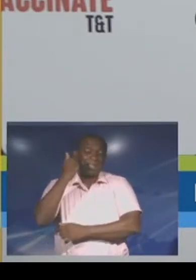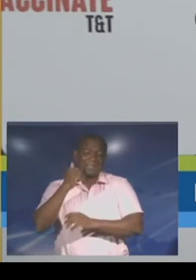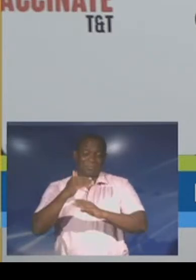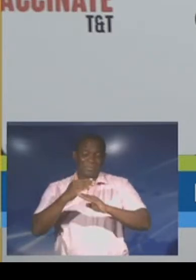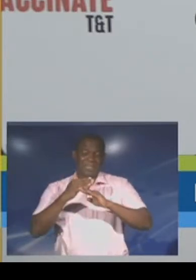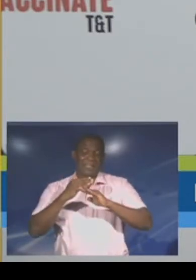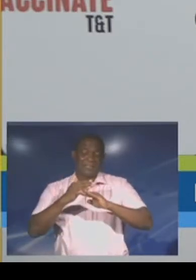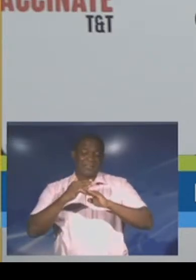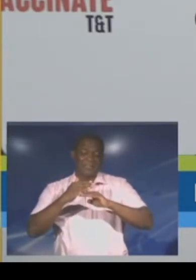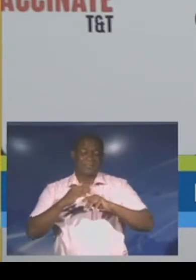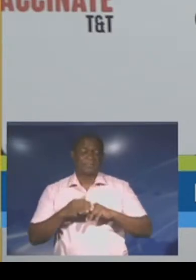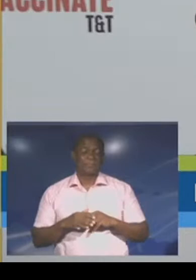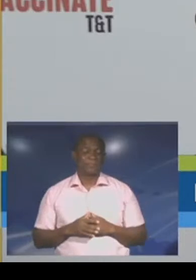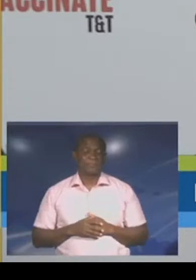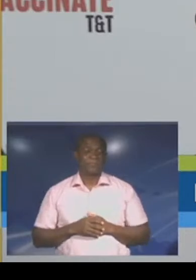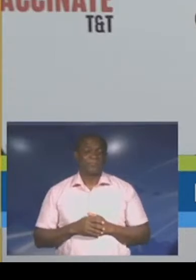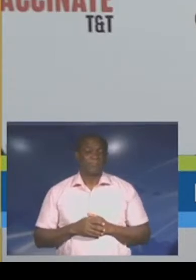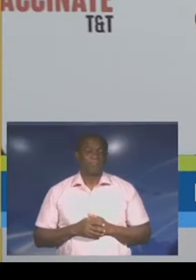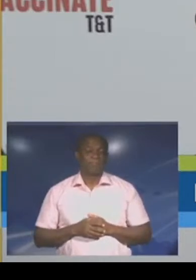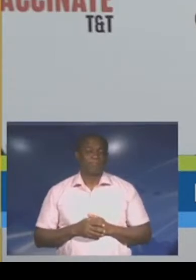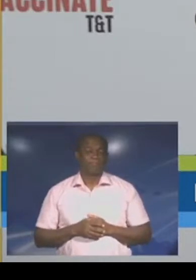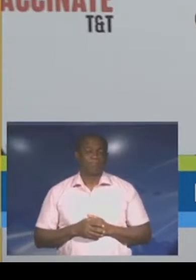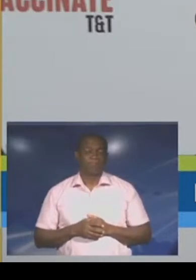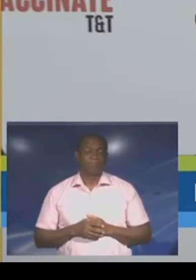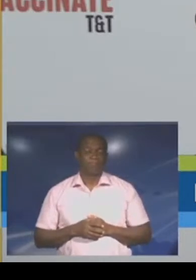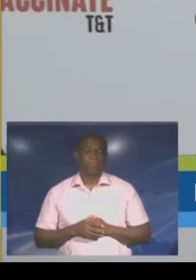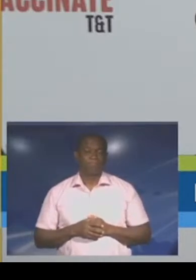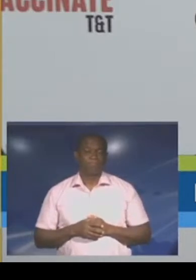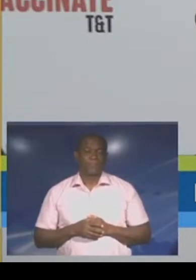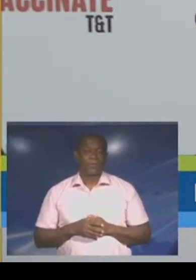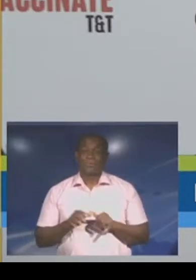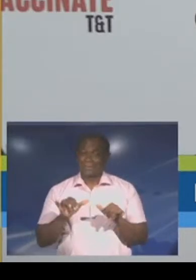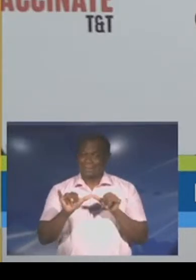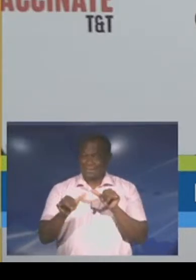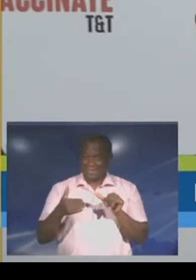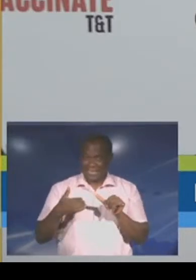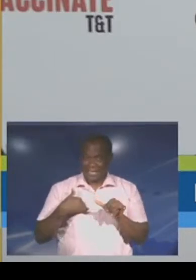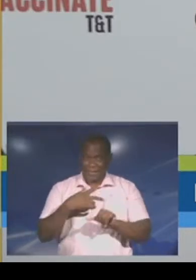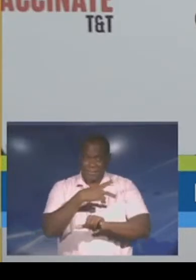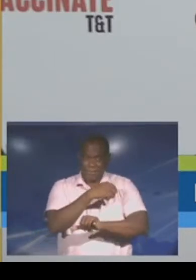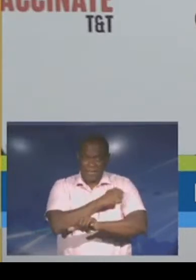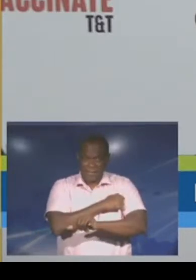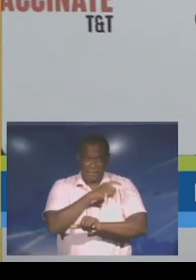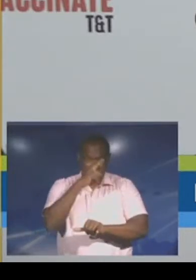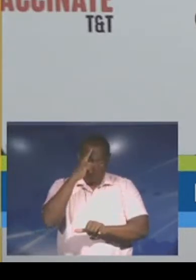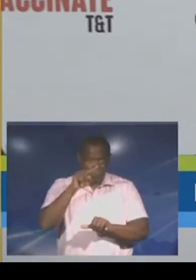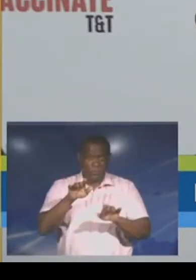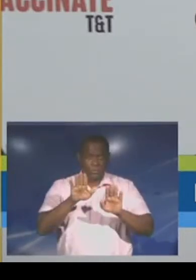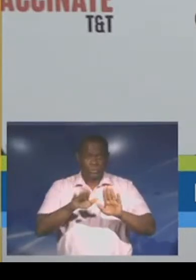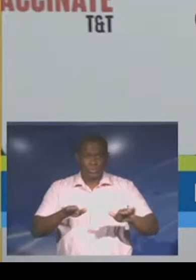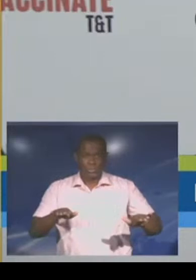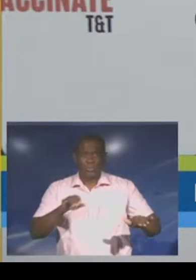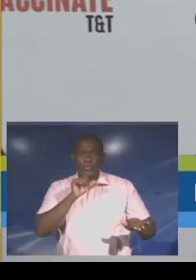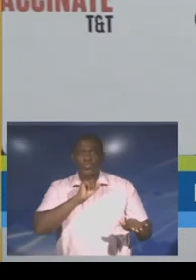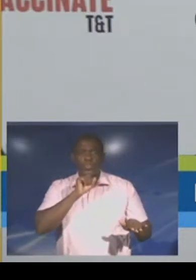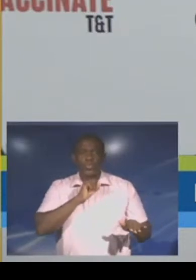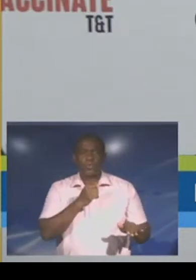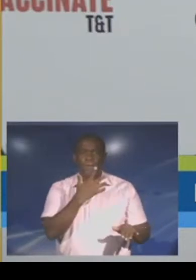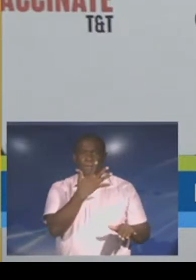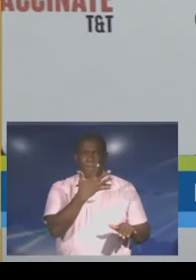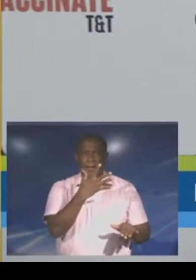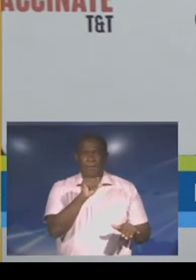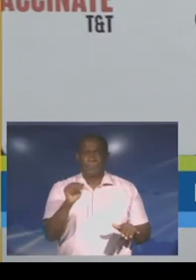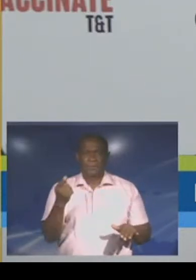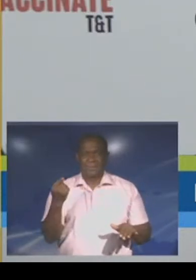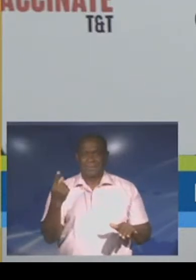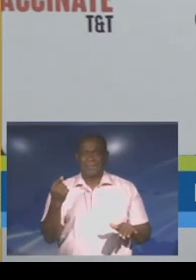be vaccinated. We still have vaccines for that 5 to 11 group. Get yourself vaccinated.